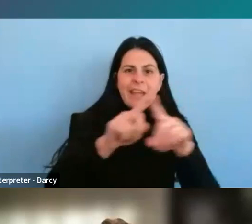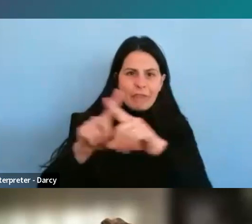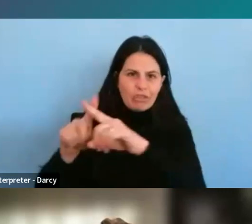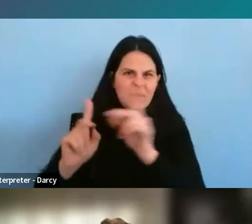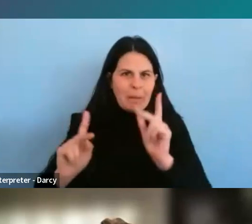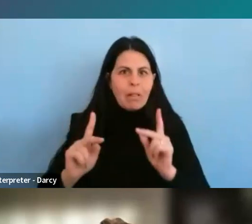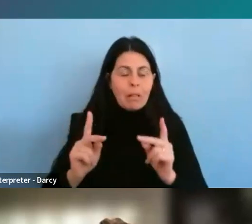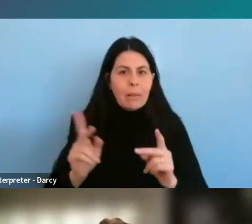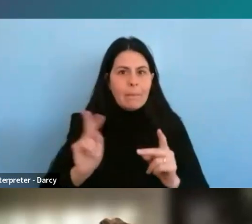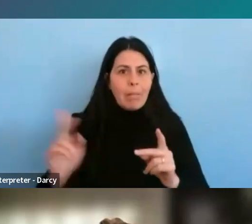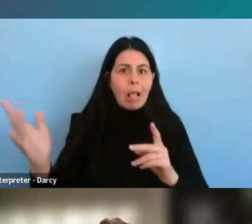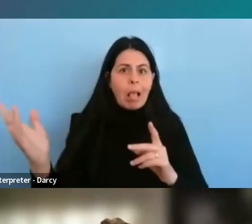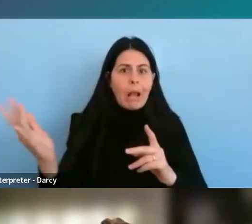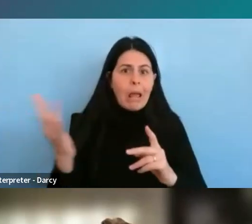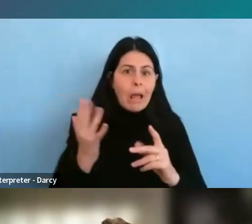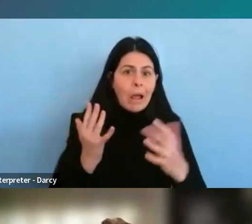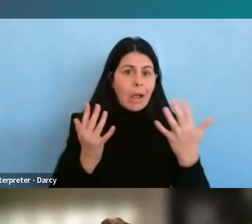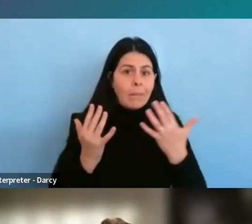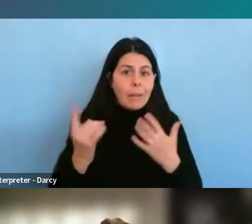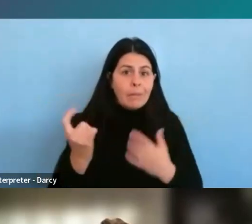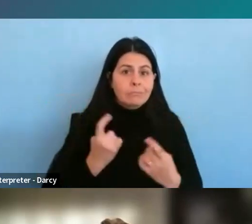come to me and they're